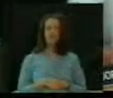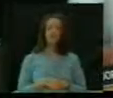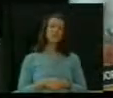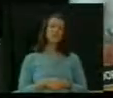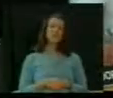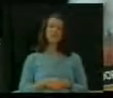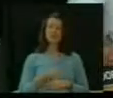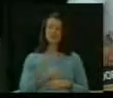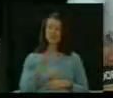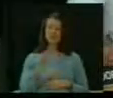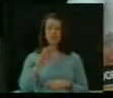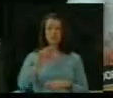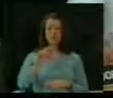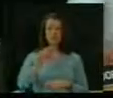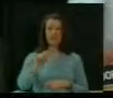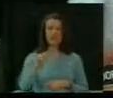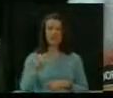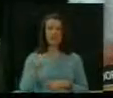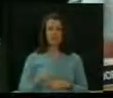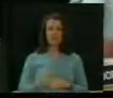Commissioner Harmon, Mark Harmon, No.